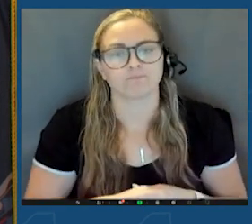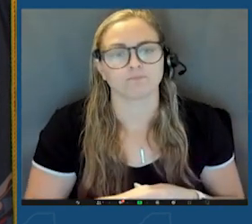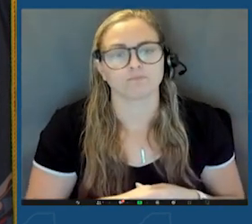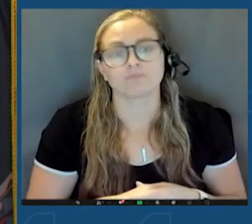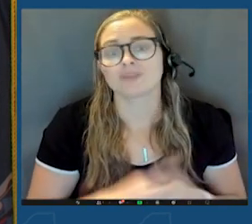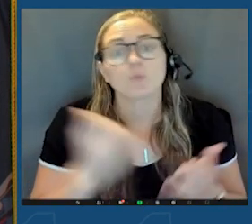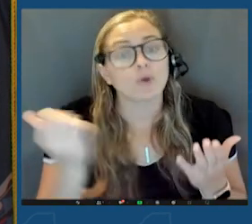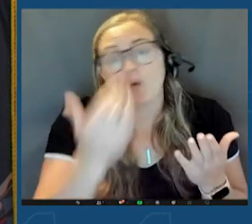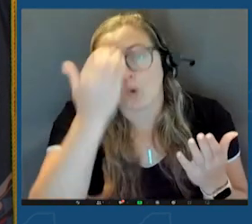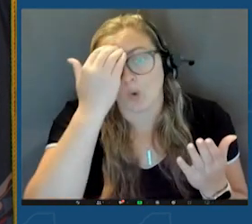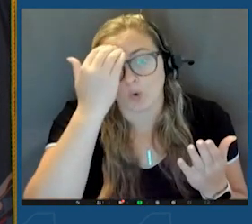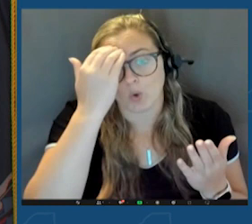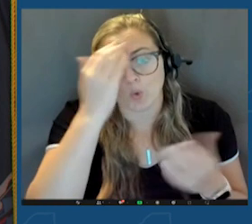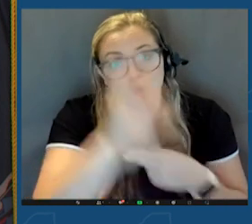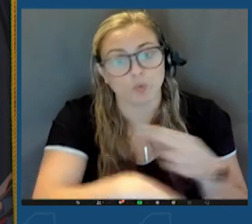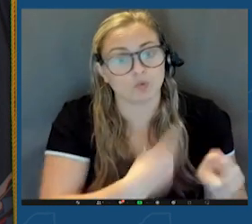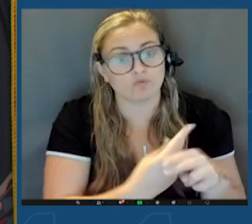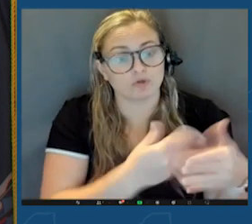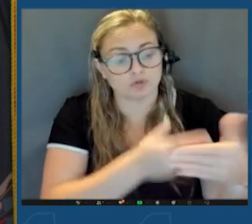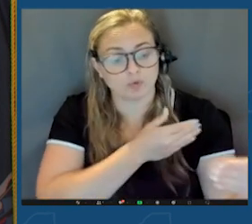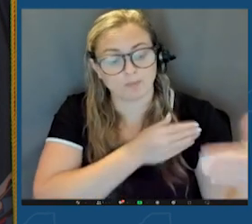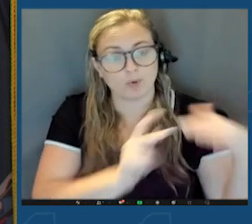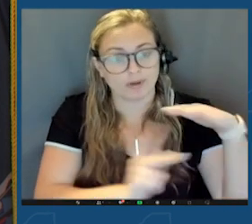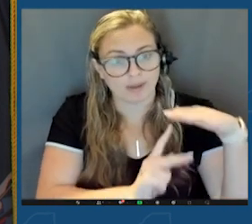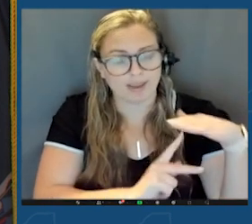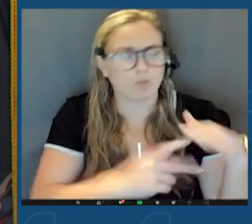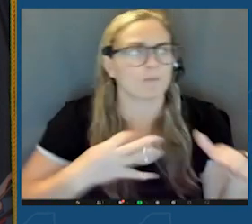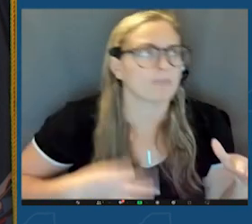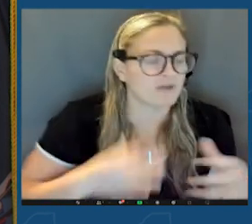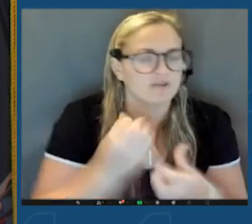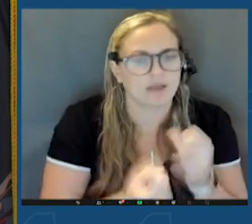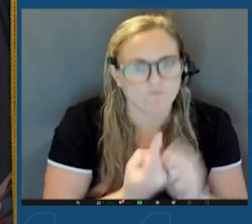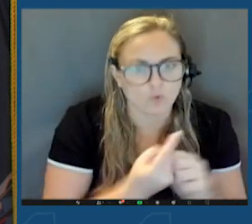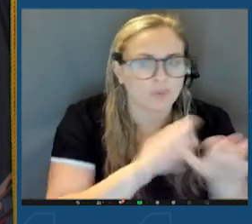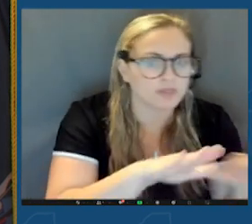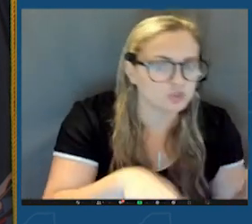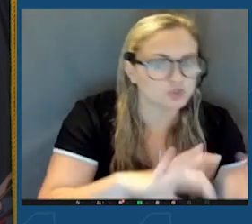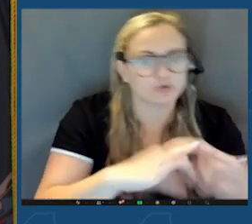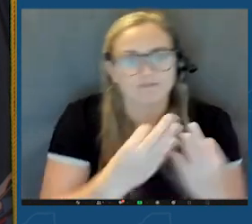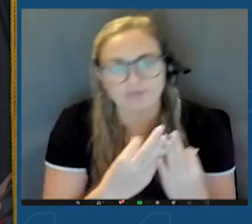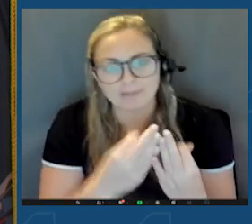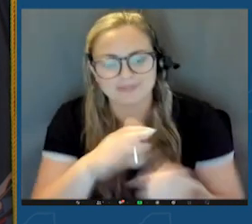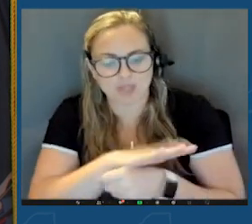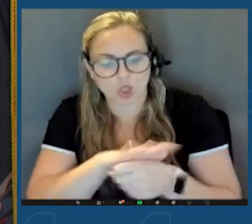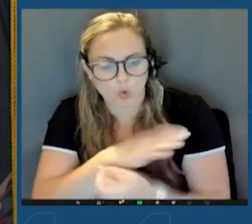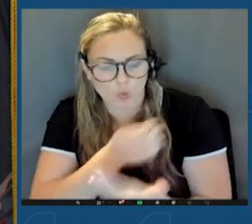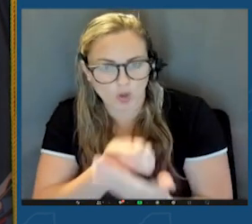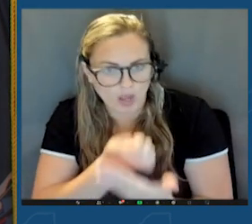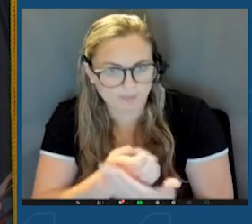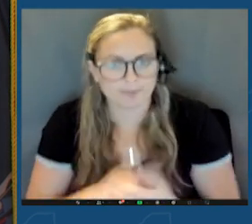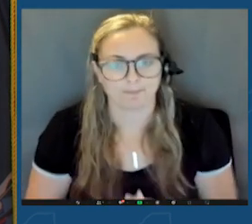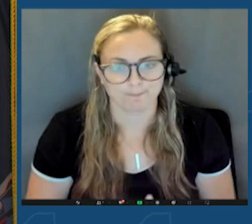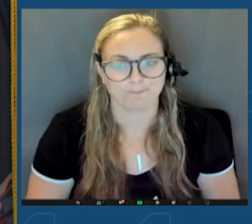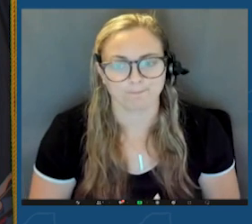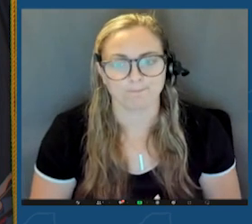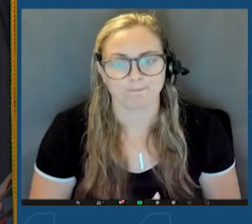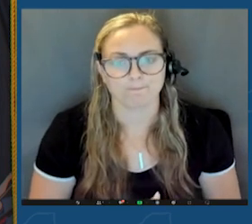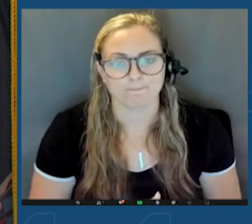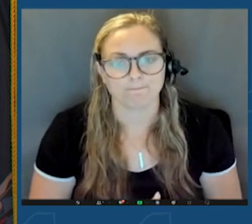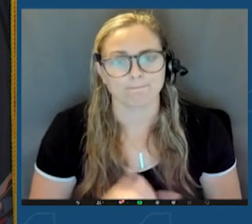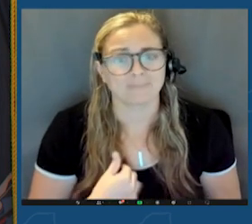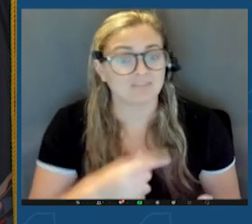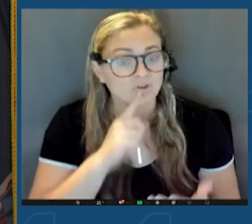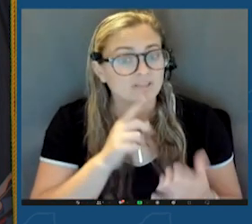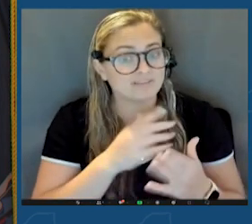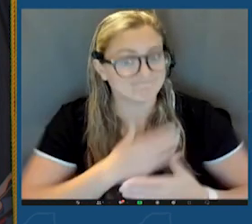know that universal pre-K benefits everyone, the children, families, and our local economy. And I really